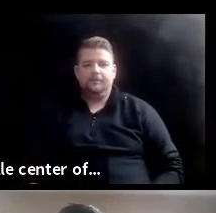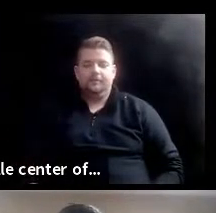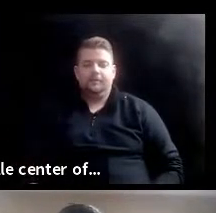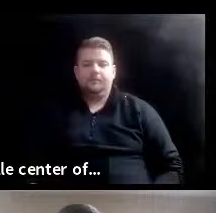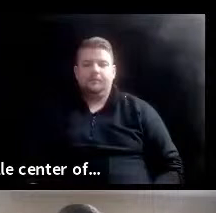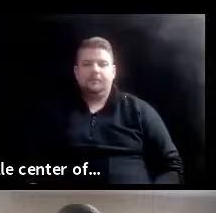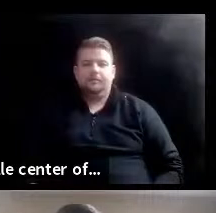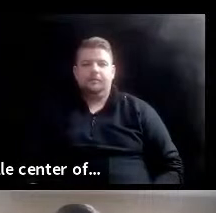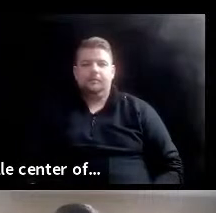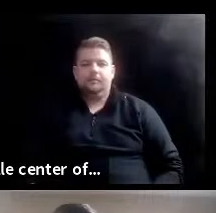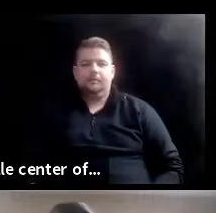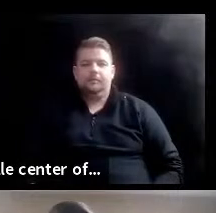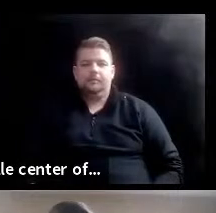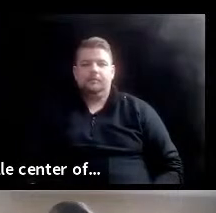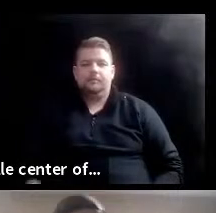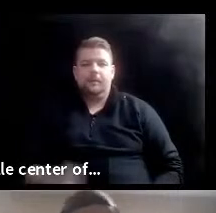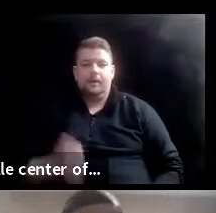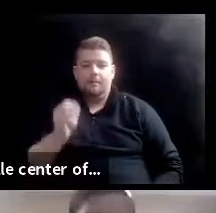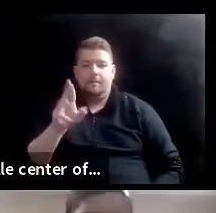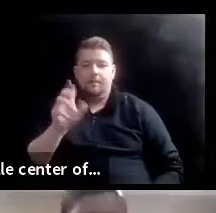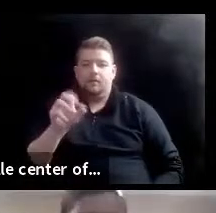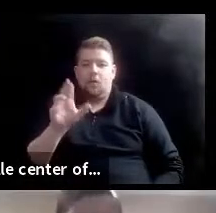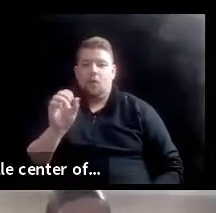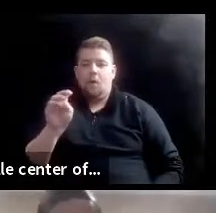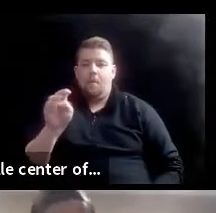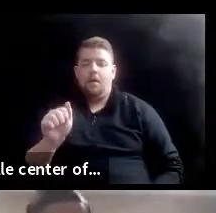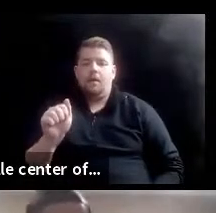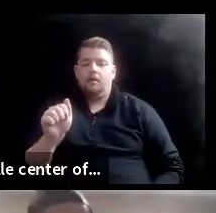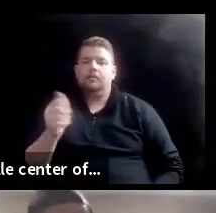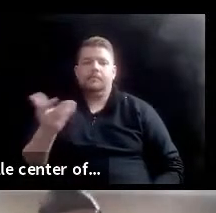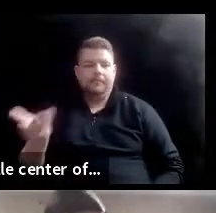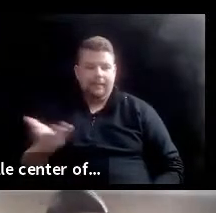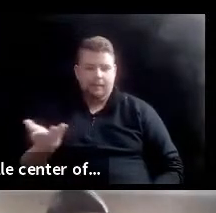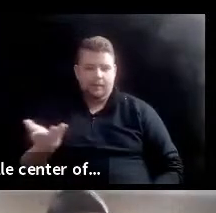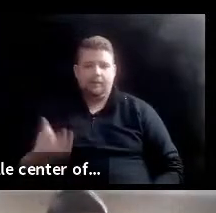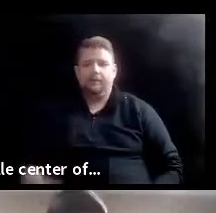Thank you. Ms. Roma? Here.